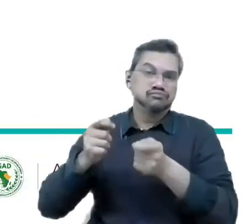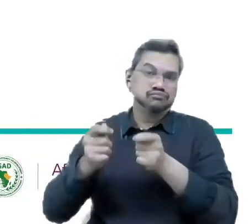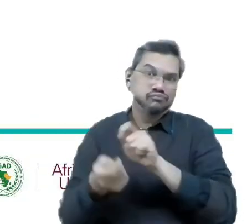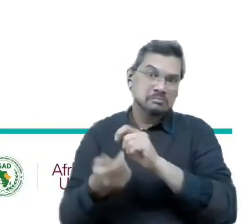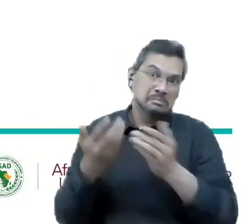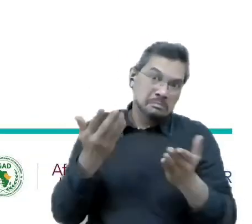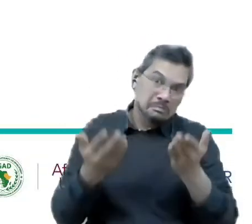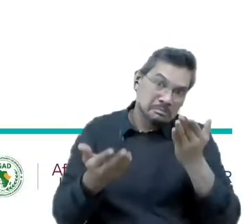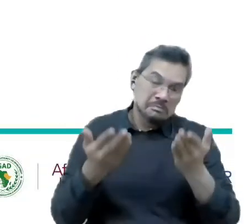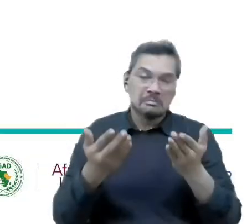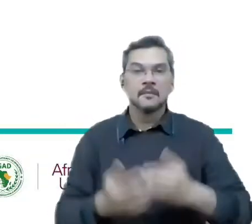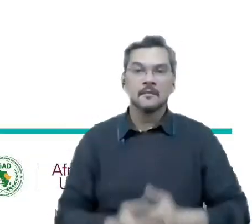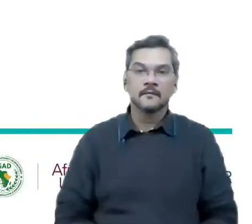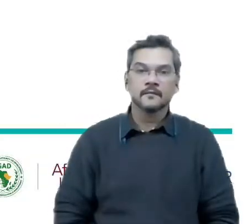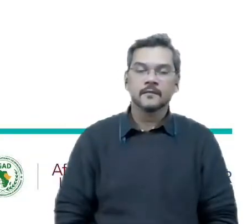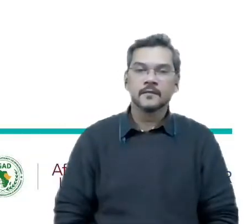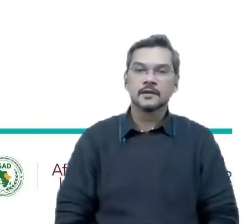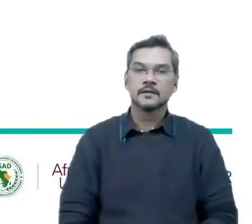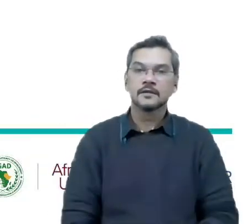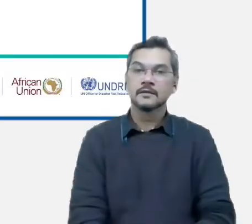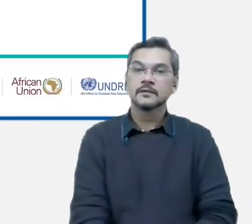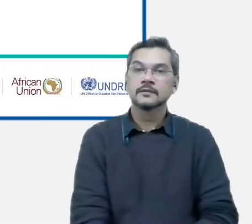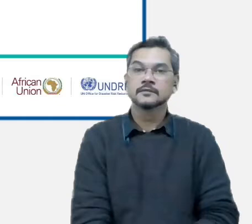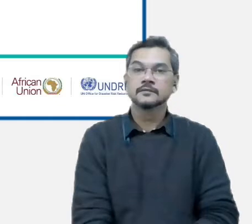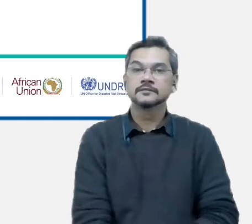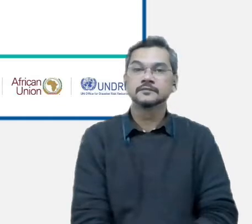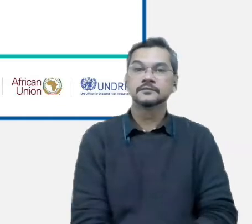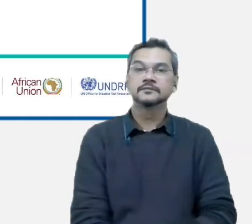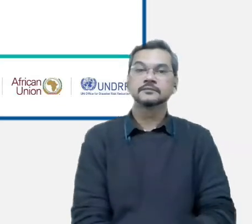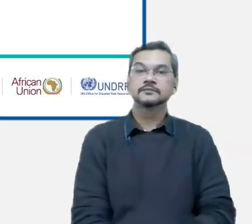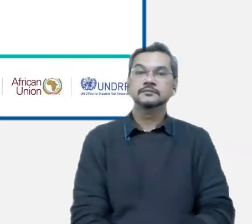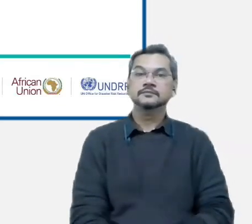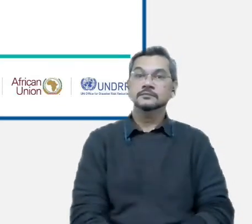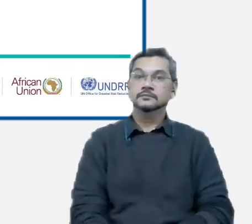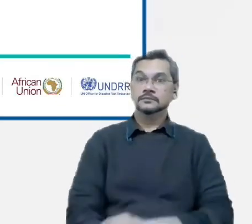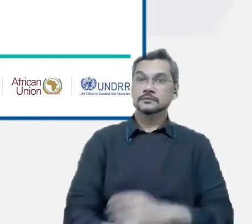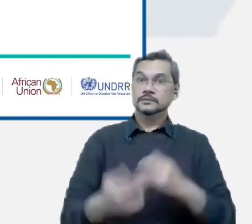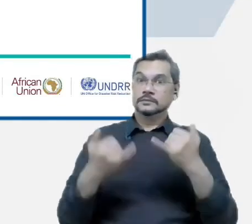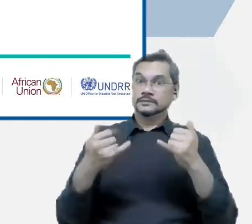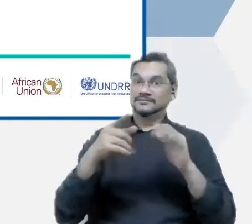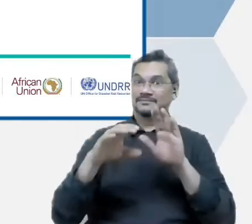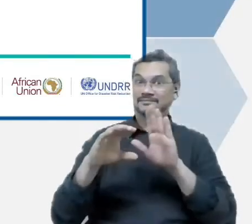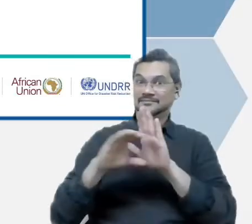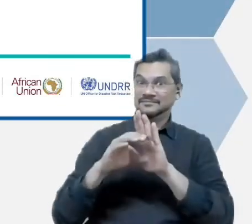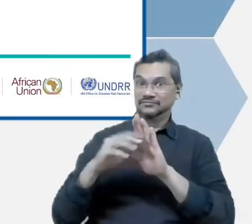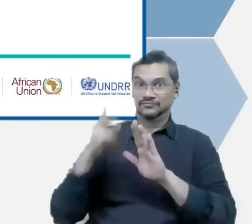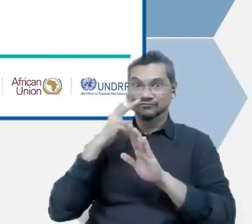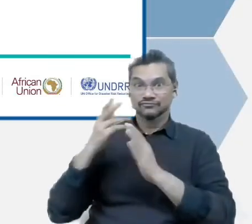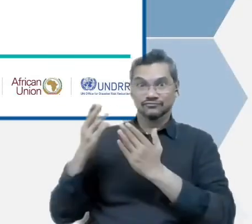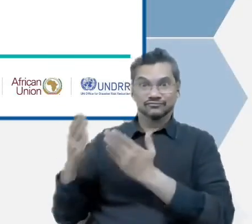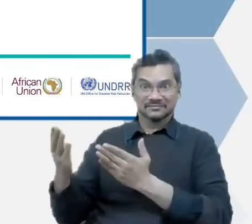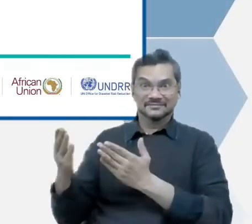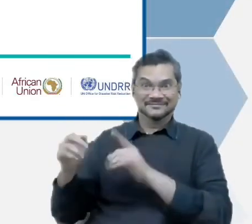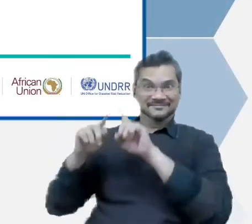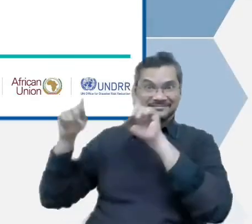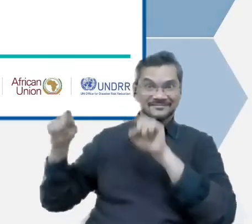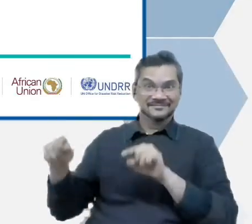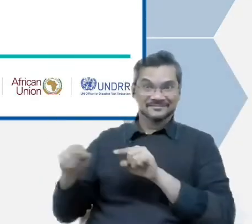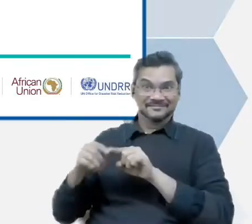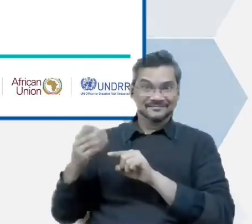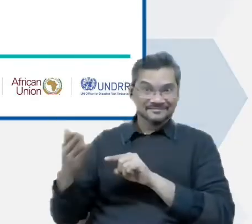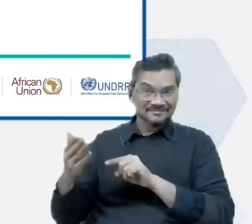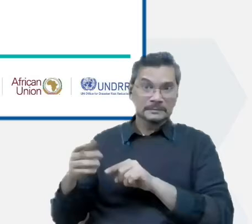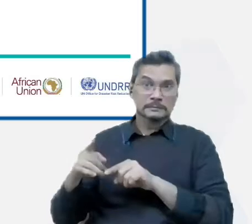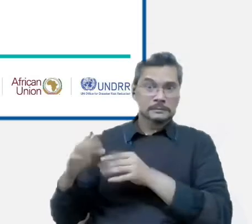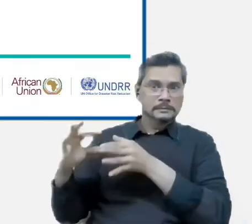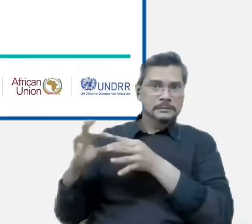These are, for example, the products that Mr. Moderator has put a question on for me. This is, for example, the one you see on the